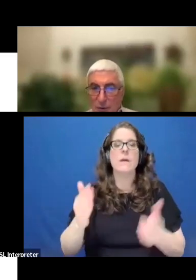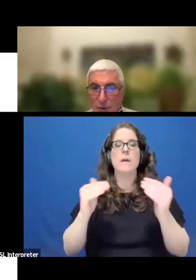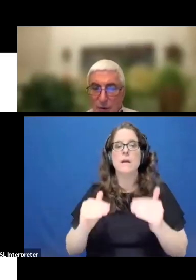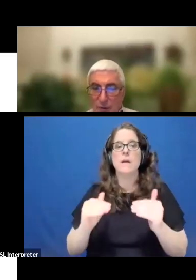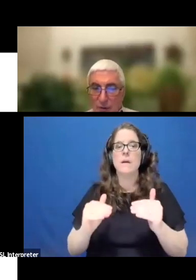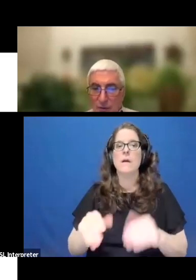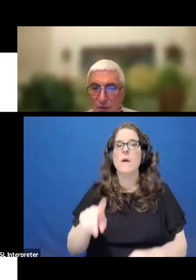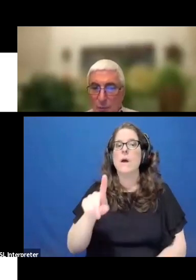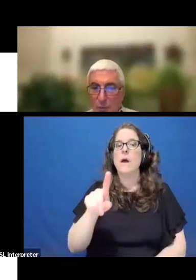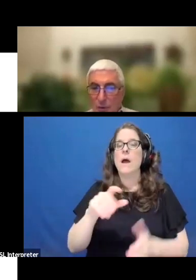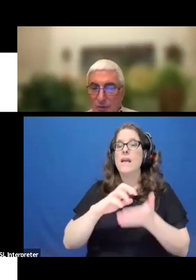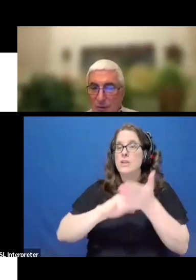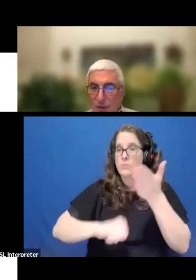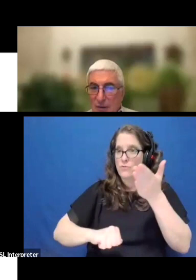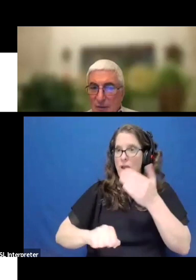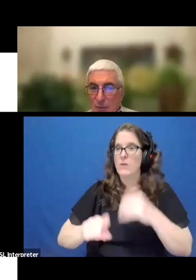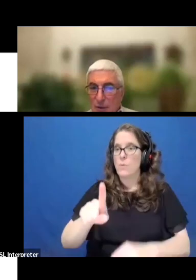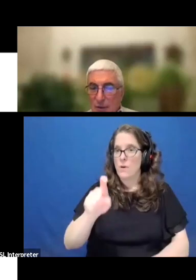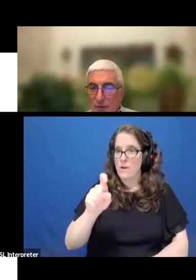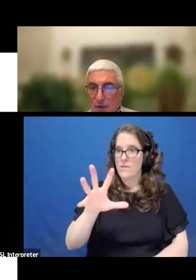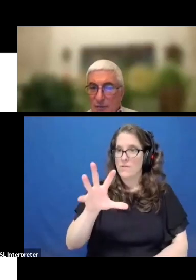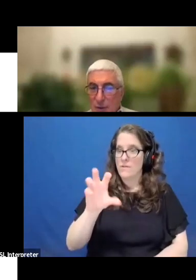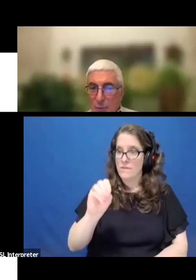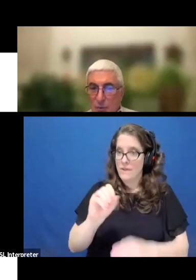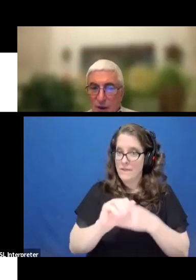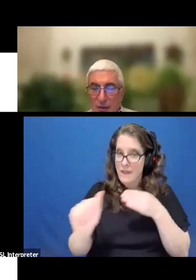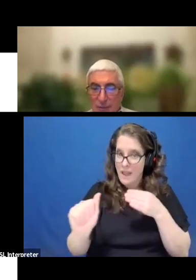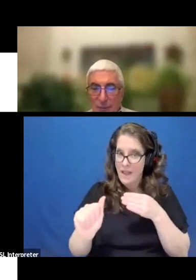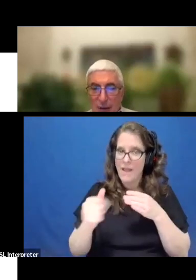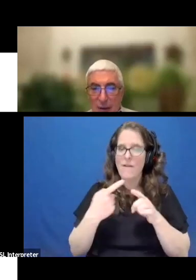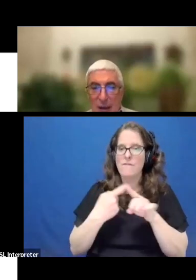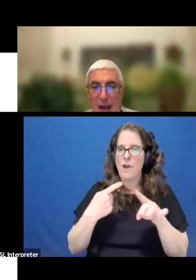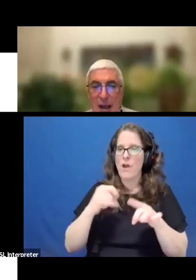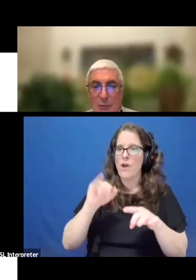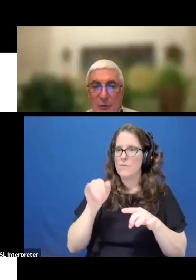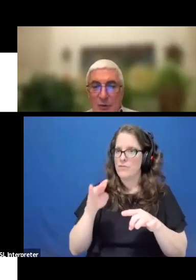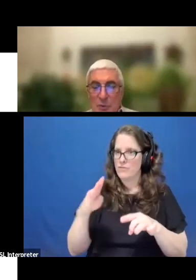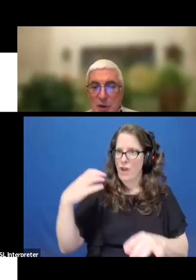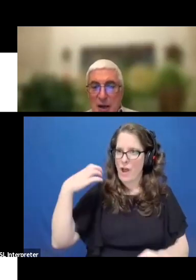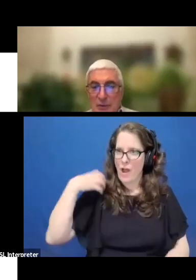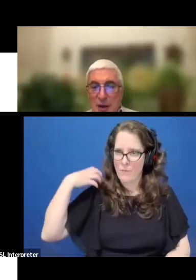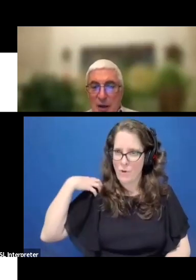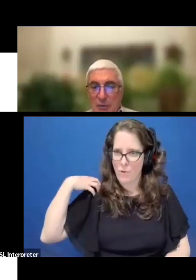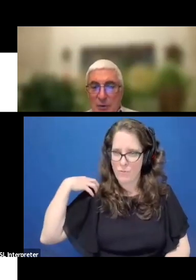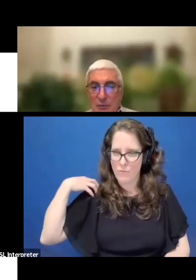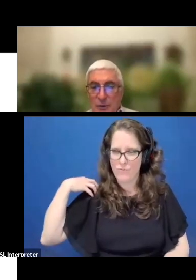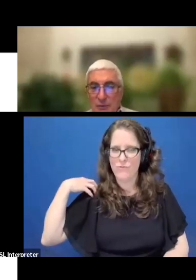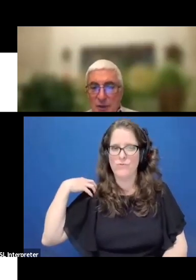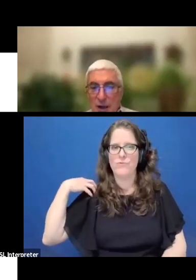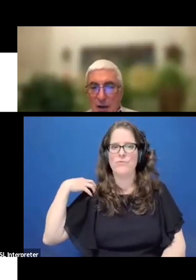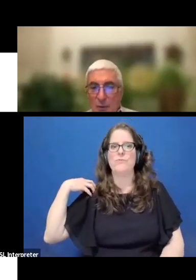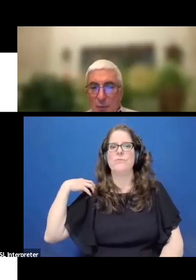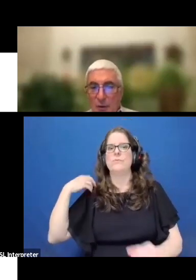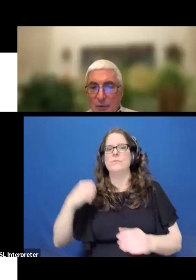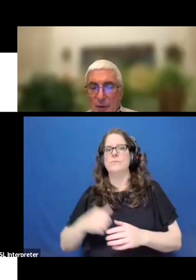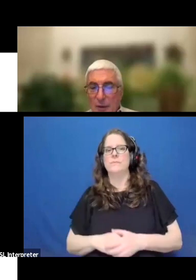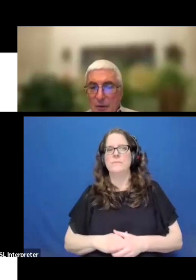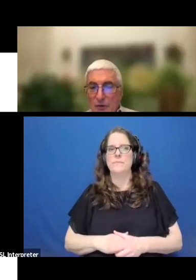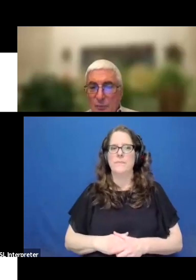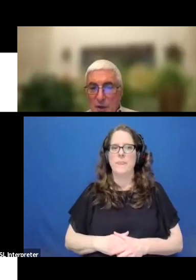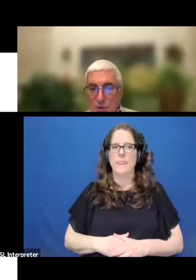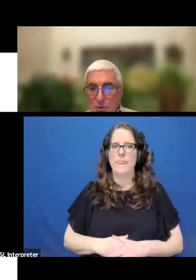30% of her earnings because her productivity is only 70%, and we subtract the $150 a